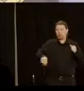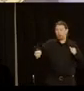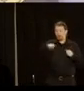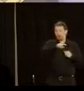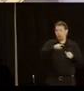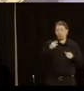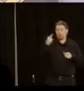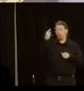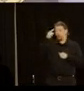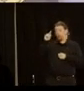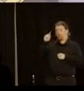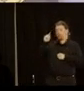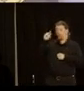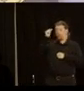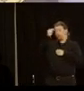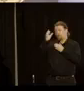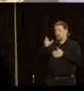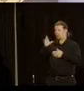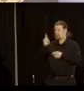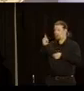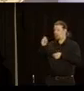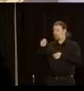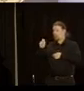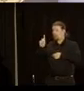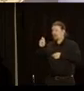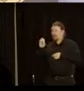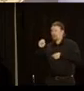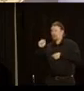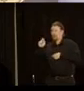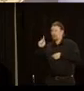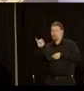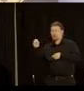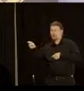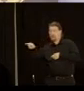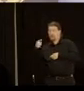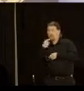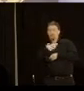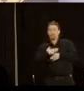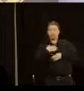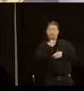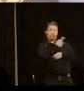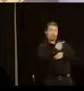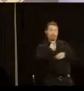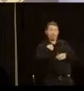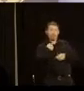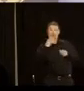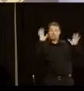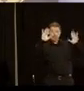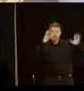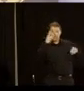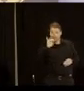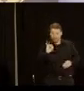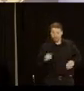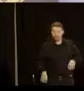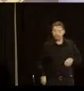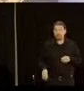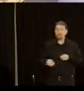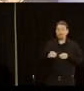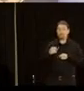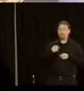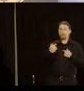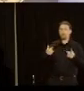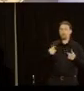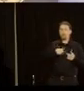Ron DeSantis, he sends his regards. We're so excited to be able to participate in the 25th Annual Family